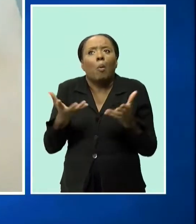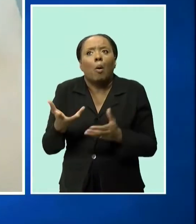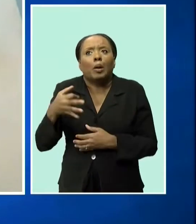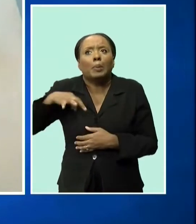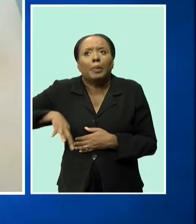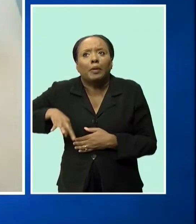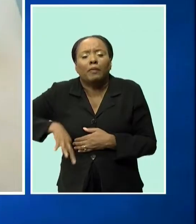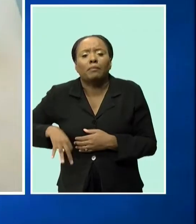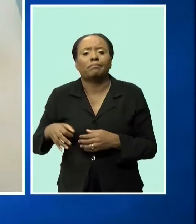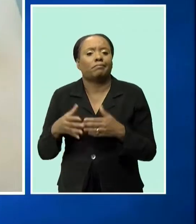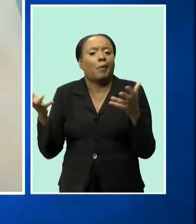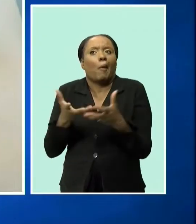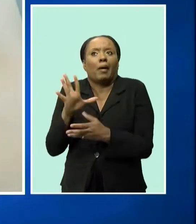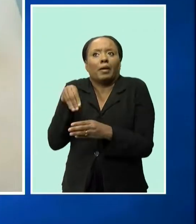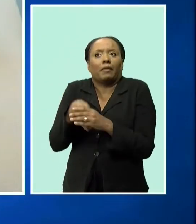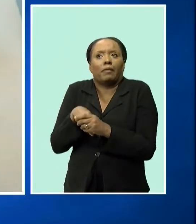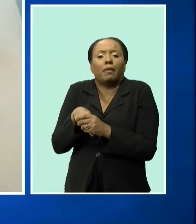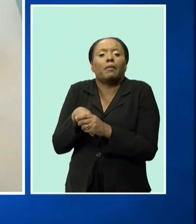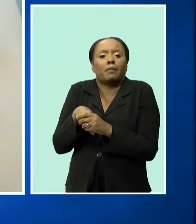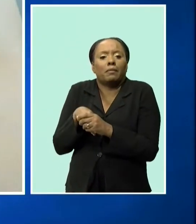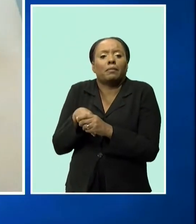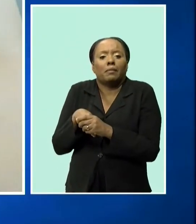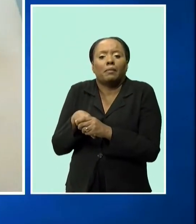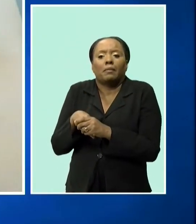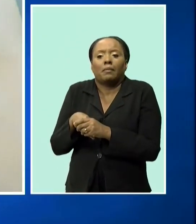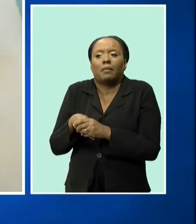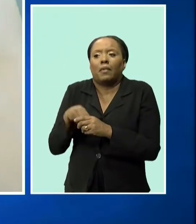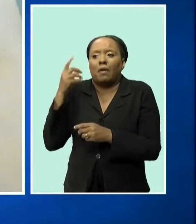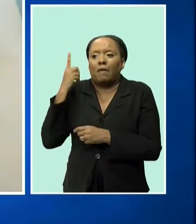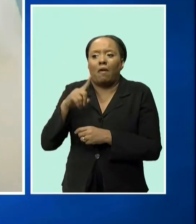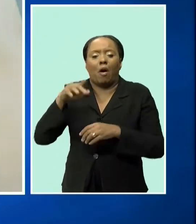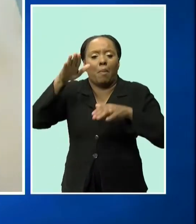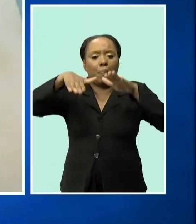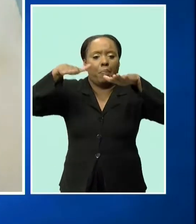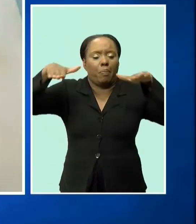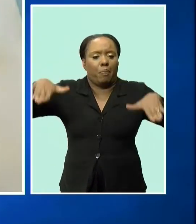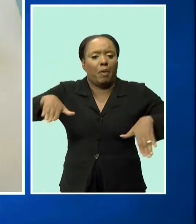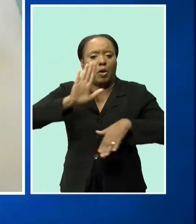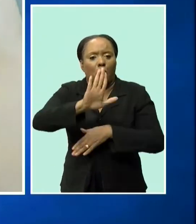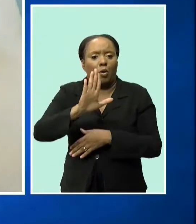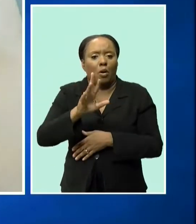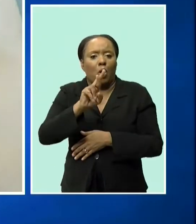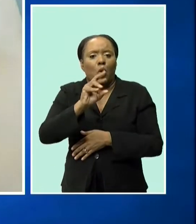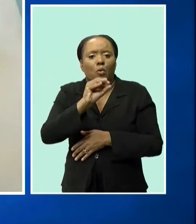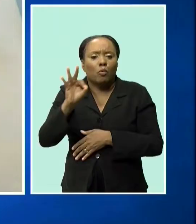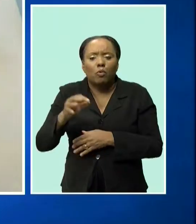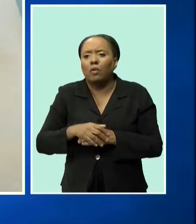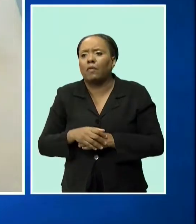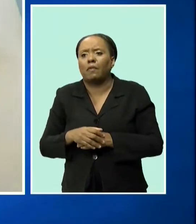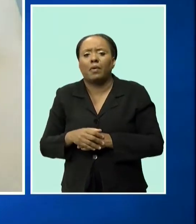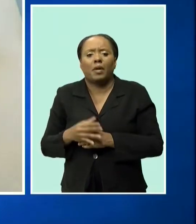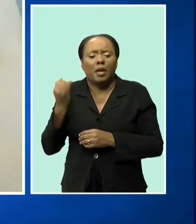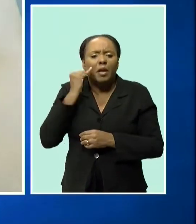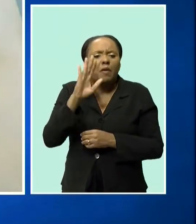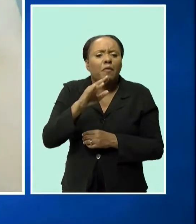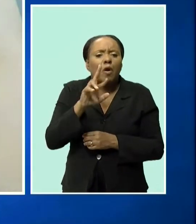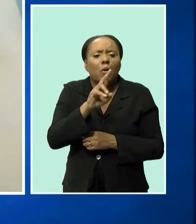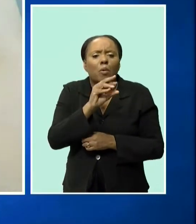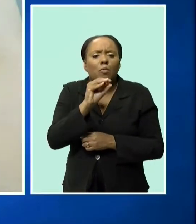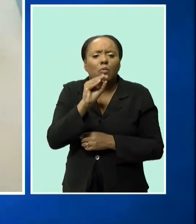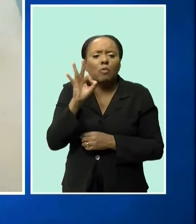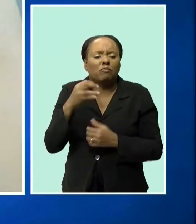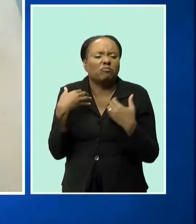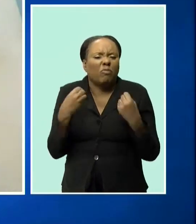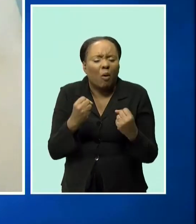is involved in putting those photovoltaics on your roof, the strength of the roof, how much you can put on